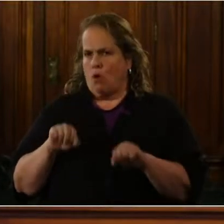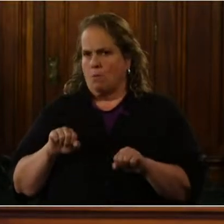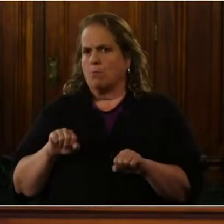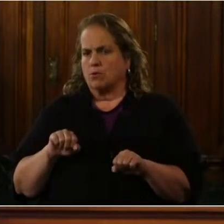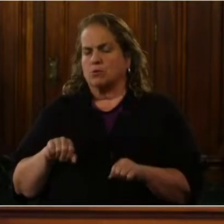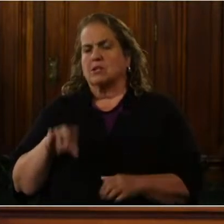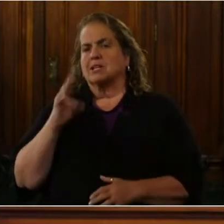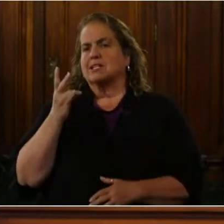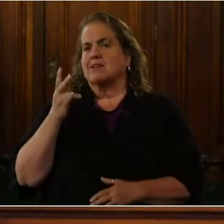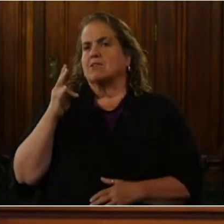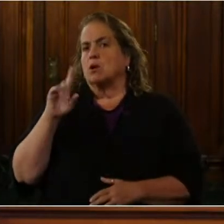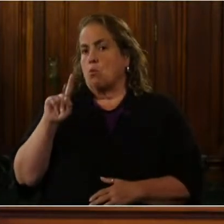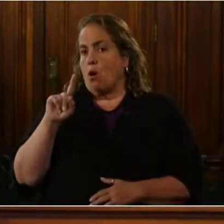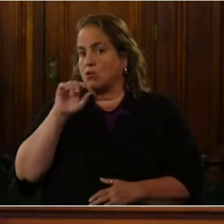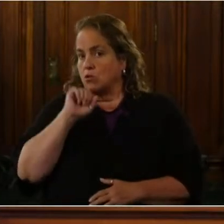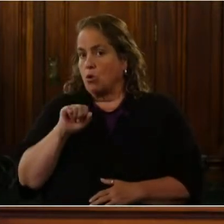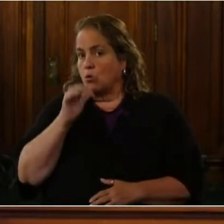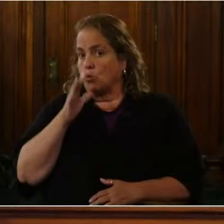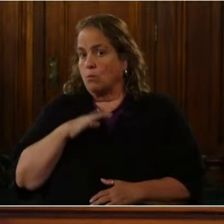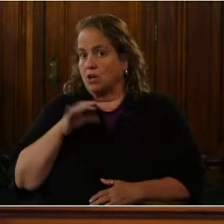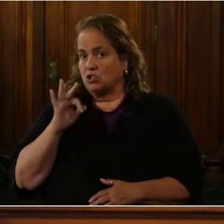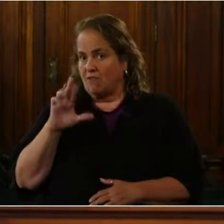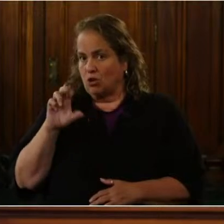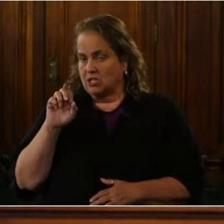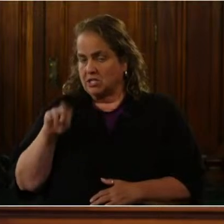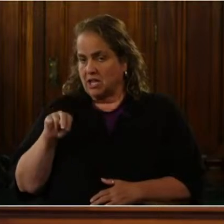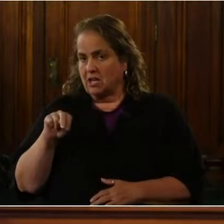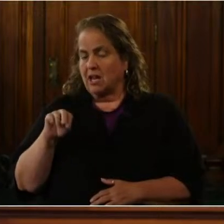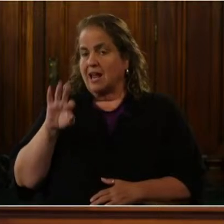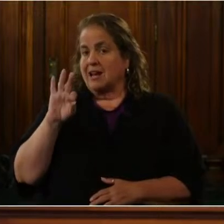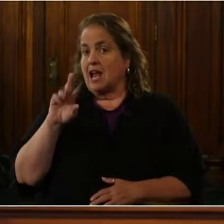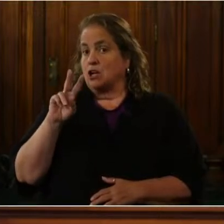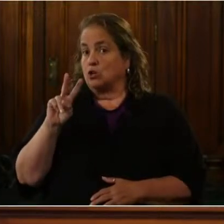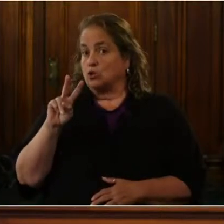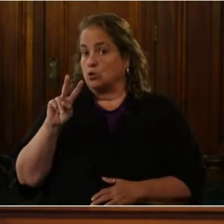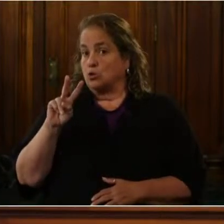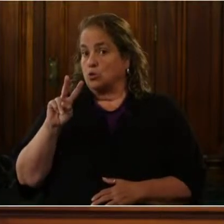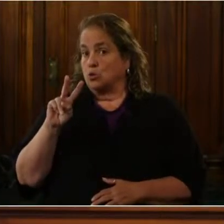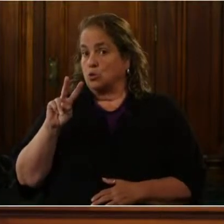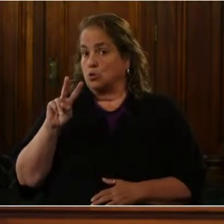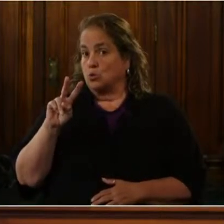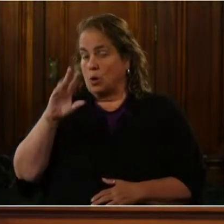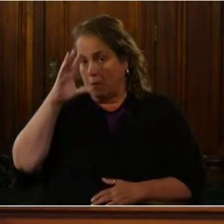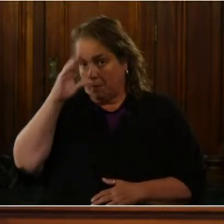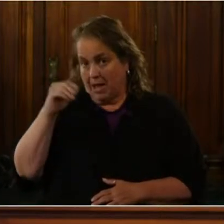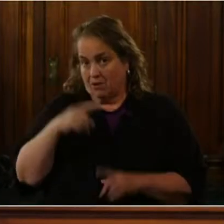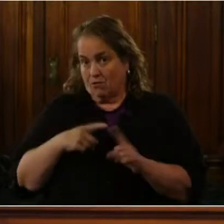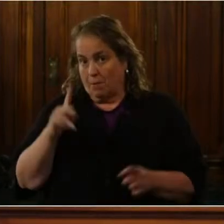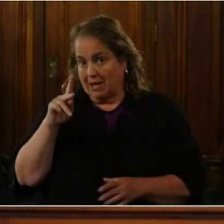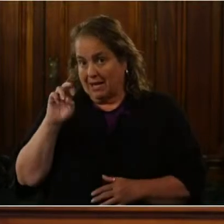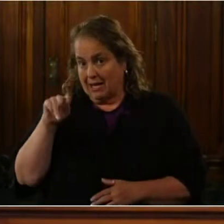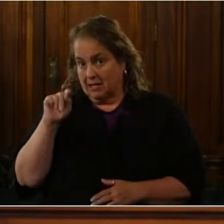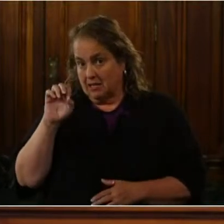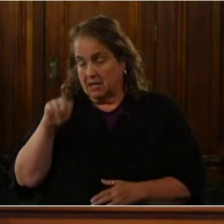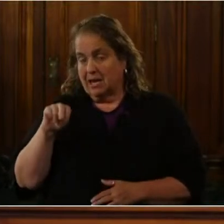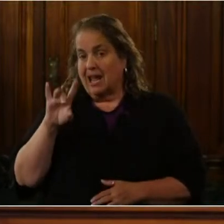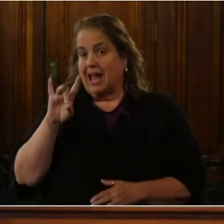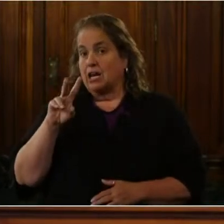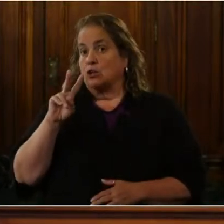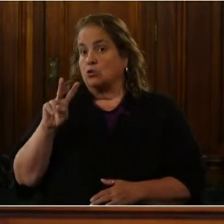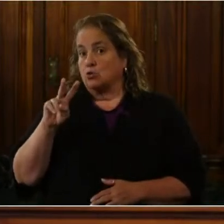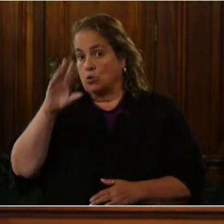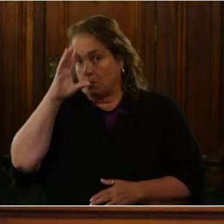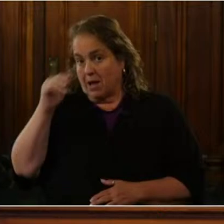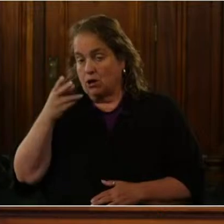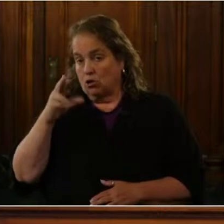A 71-year-old woman from Jefferson, a 92-year-old man from Kenton, an 82-year-old